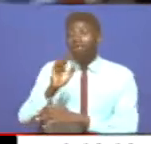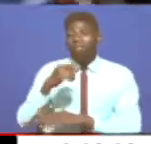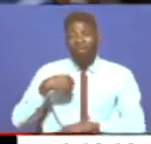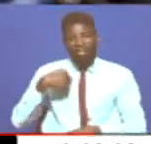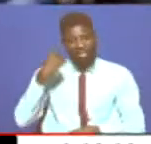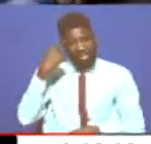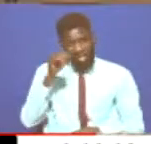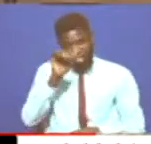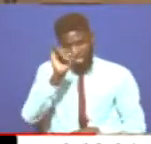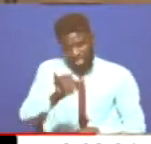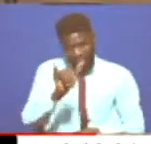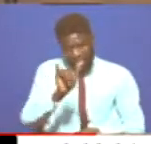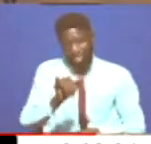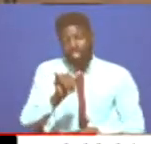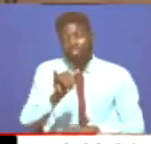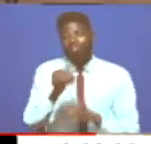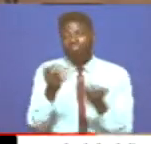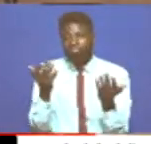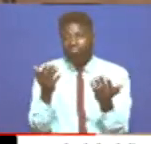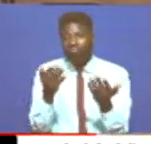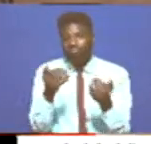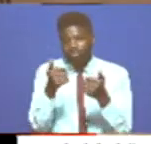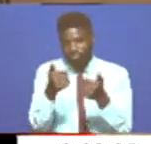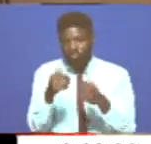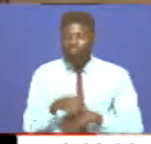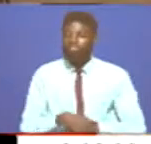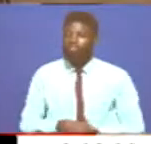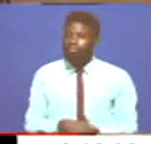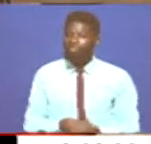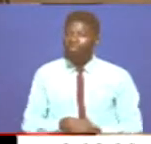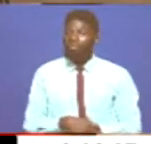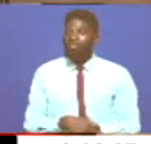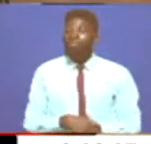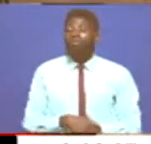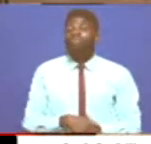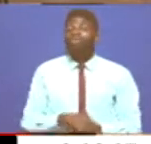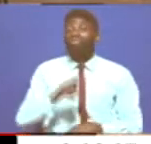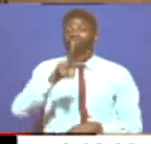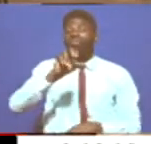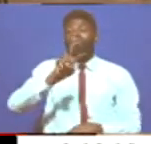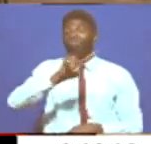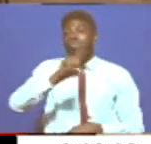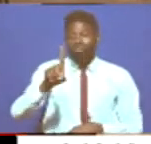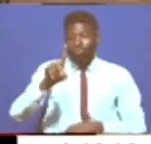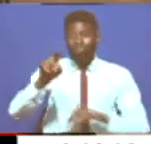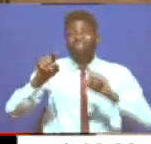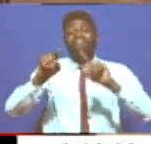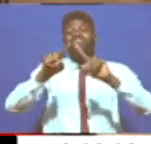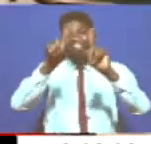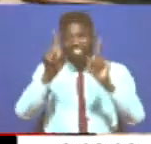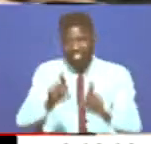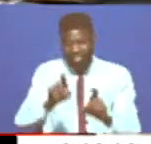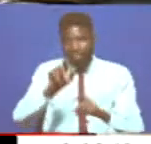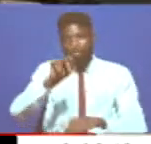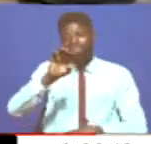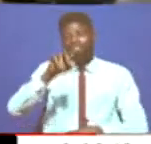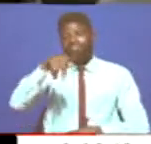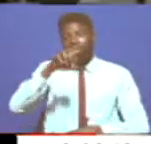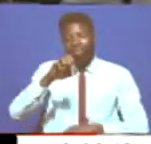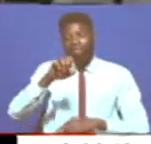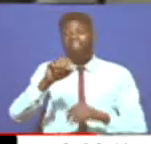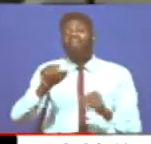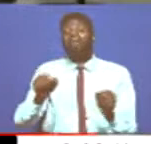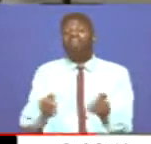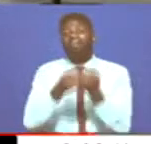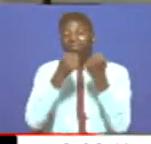that is just unfair. The 2021 Kenya Certificate of Primary Education Examinations will be written between March 7 and March